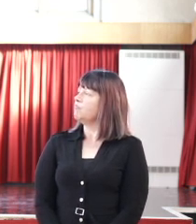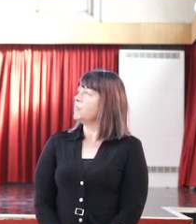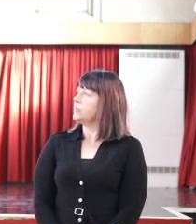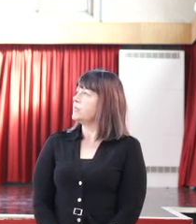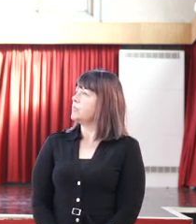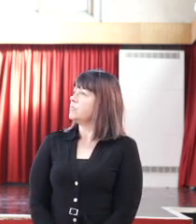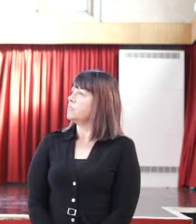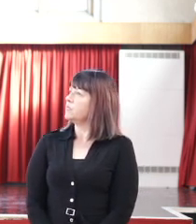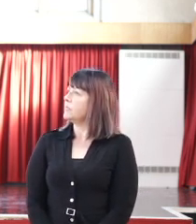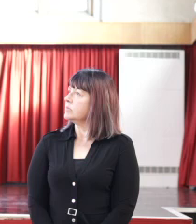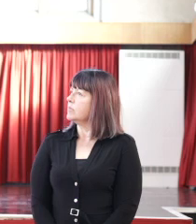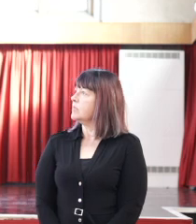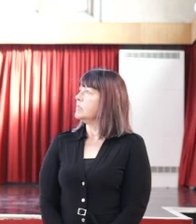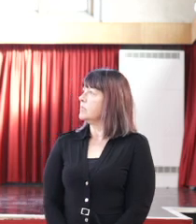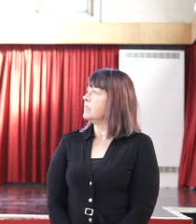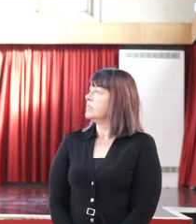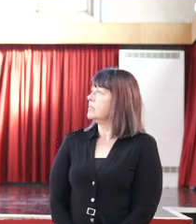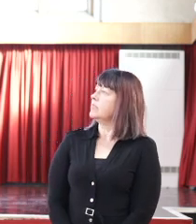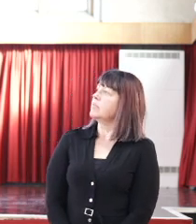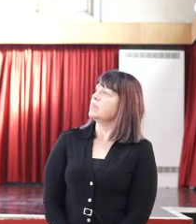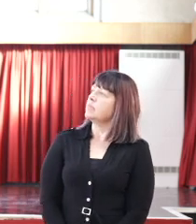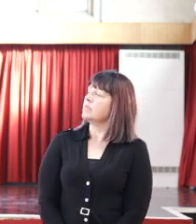by somebody called Troy Lee,